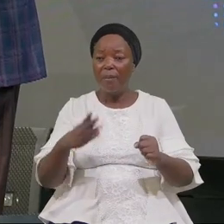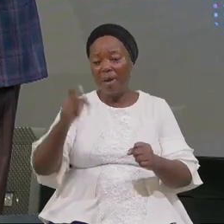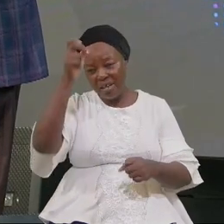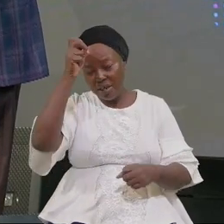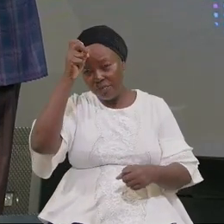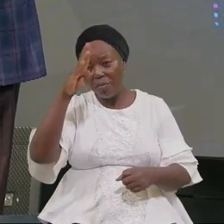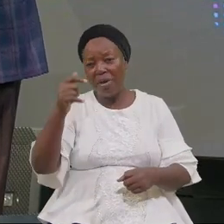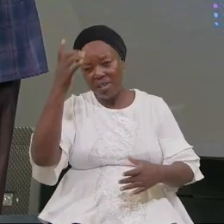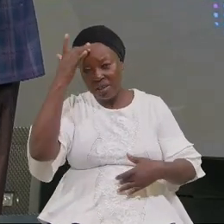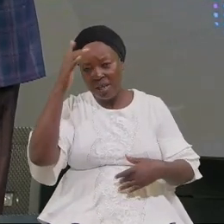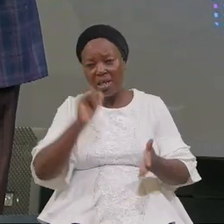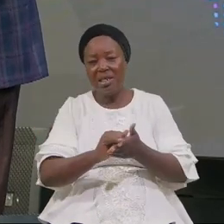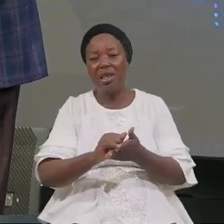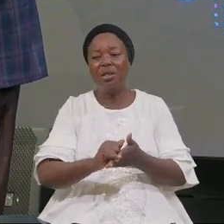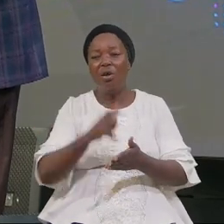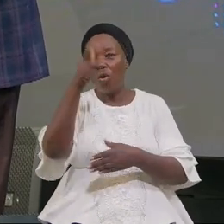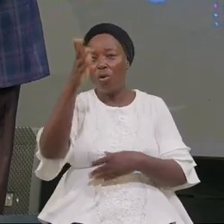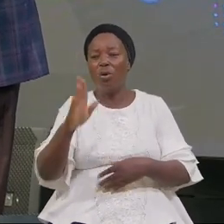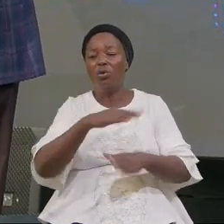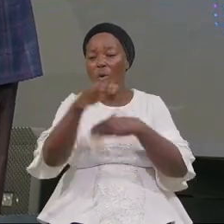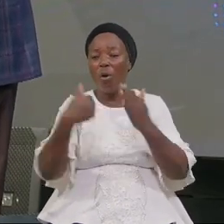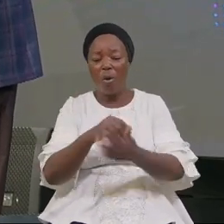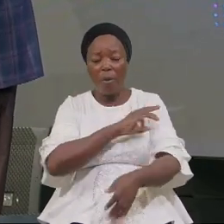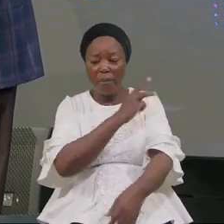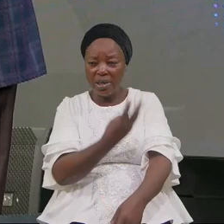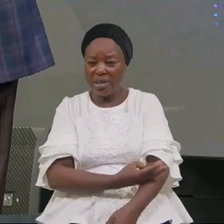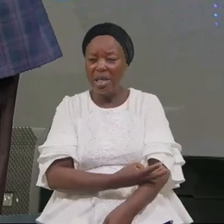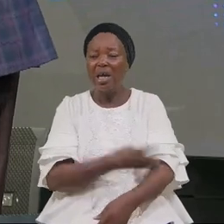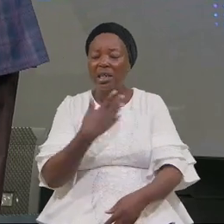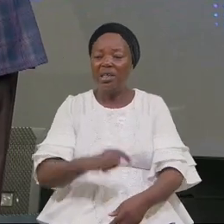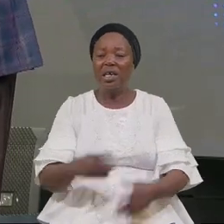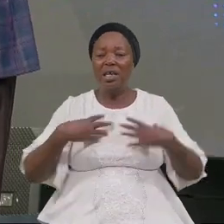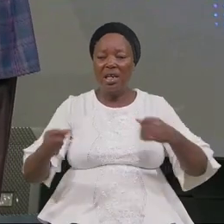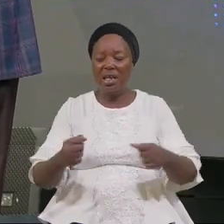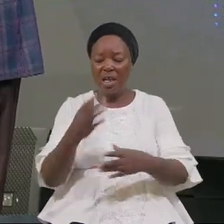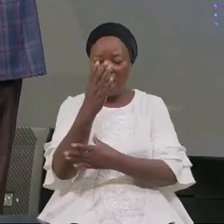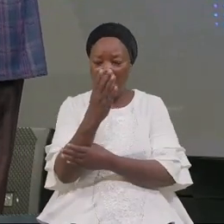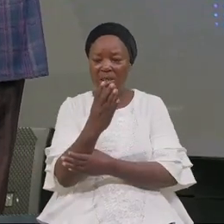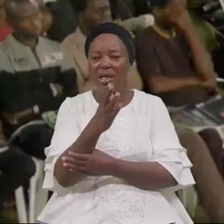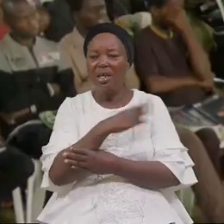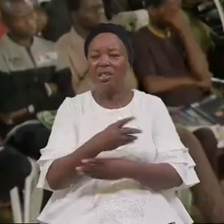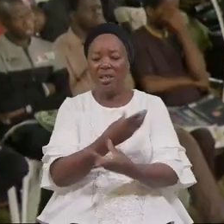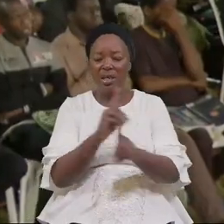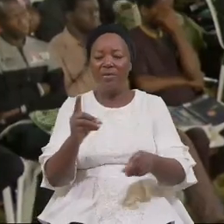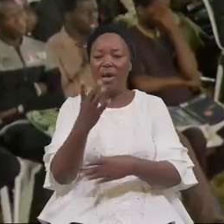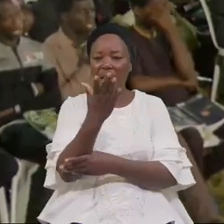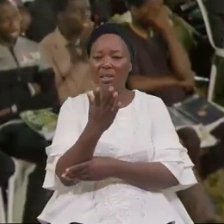hand, delivering hand, redemptive hand will come over your